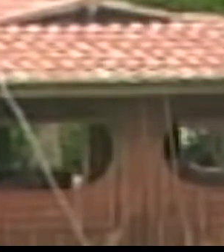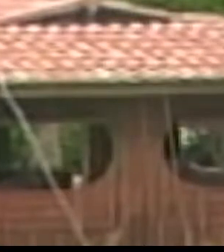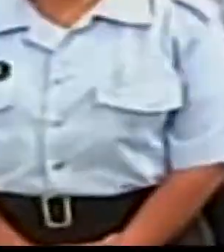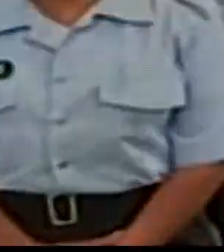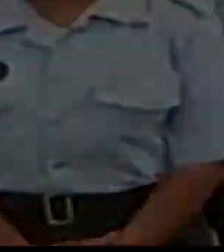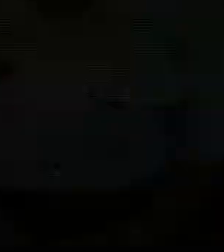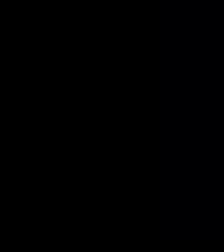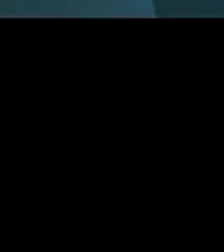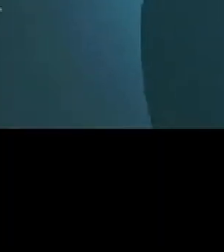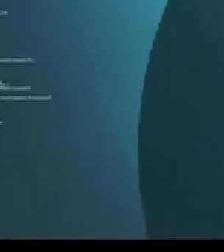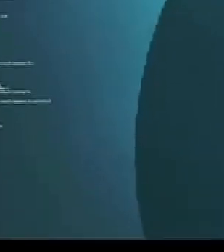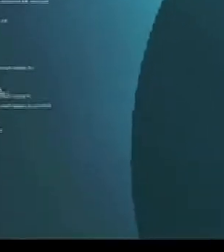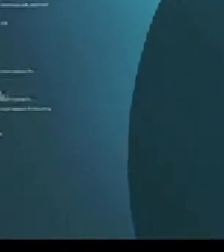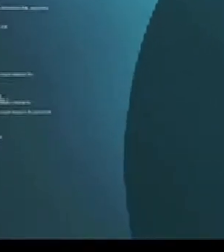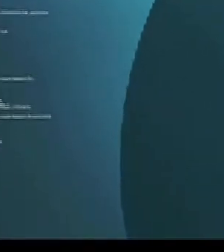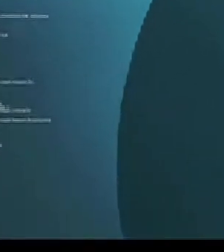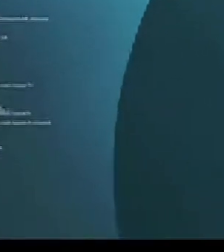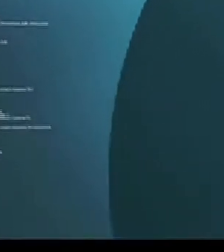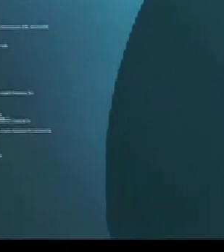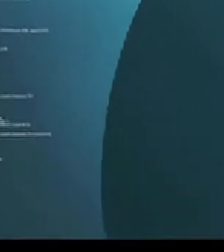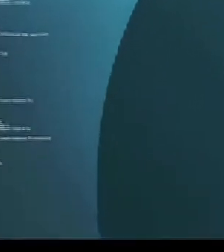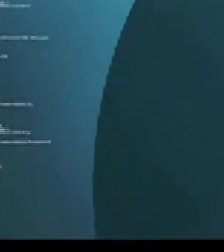now.